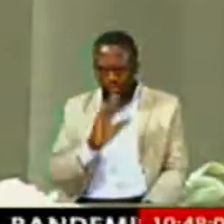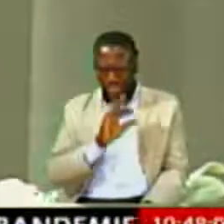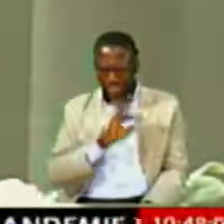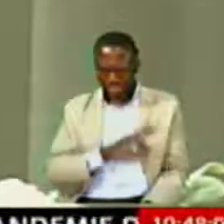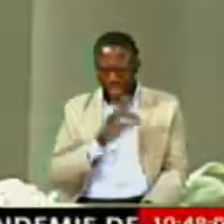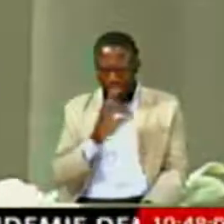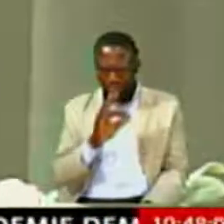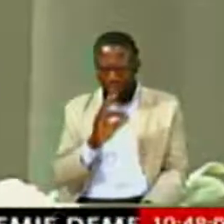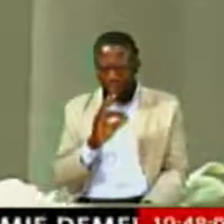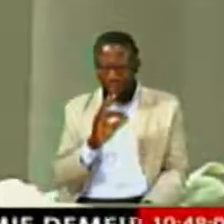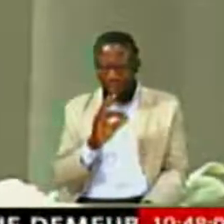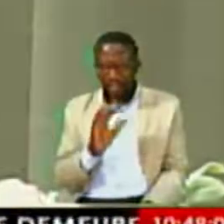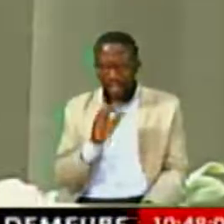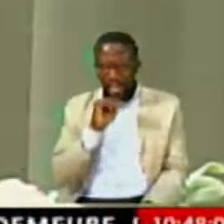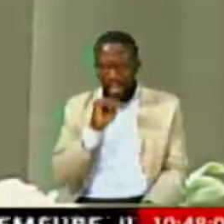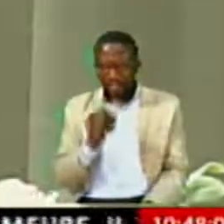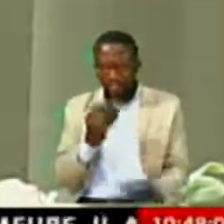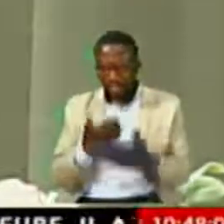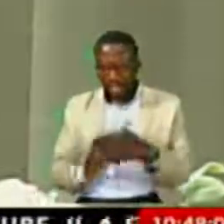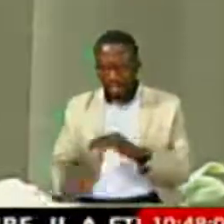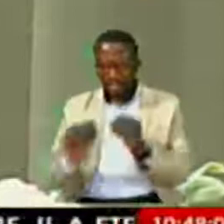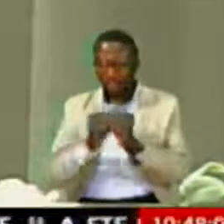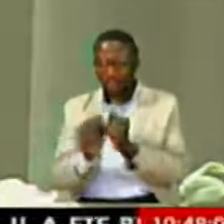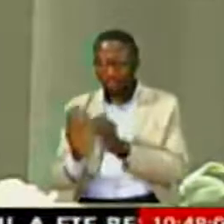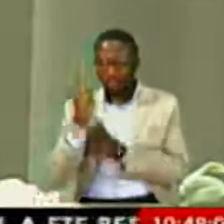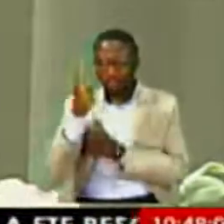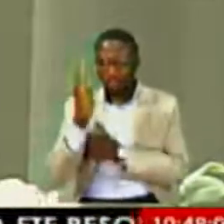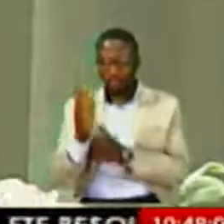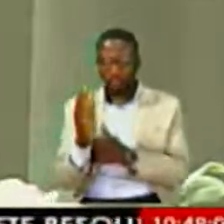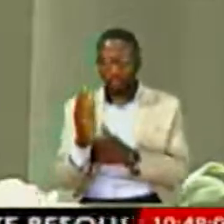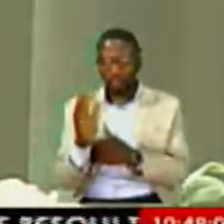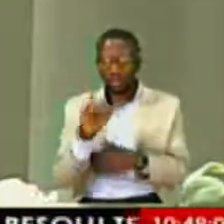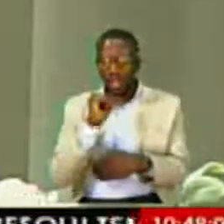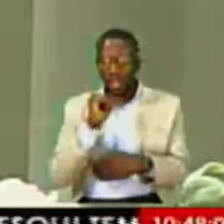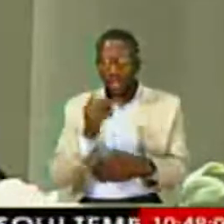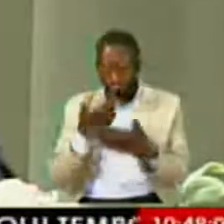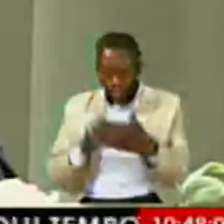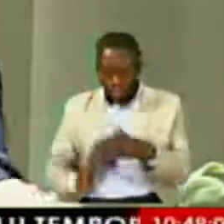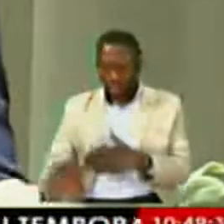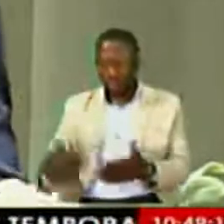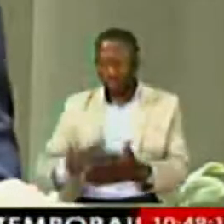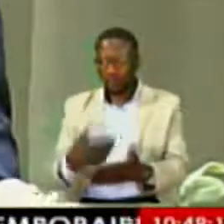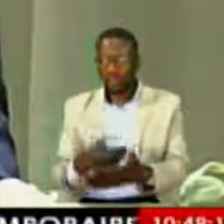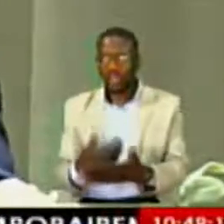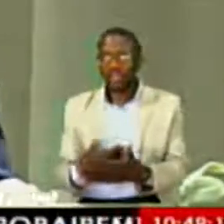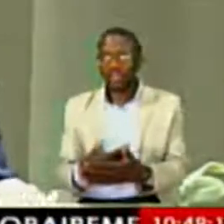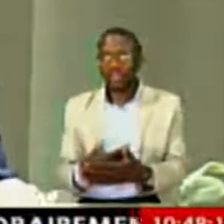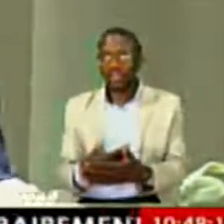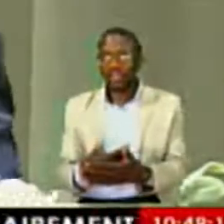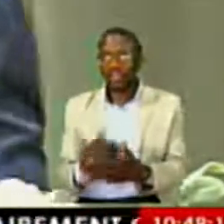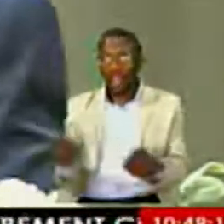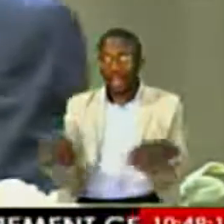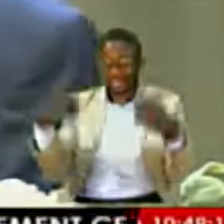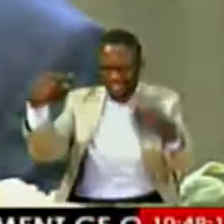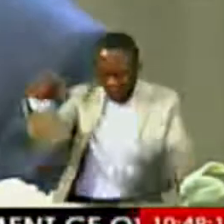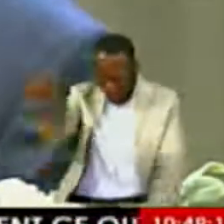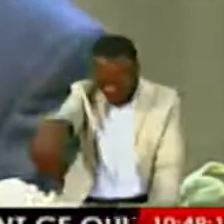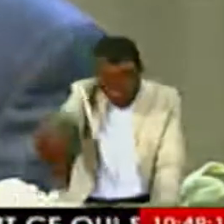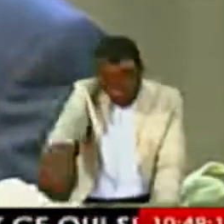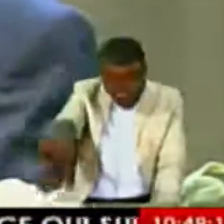n'a his pas soul, été né de Dieu. He has not been born of God. Il n'a pas été né de nouveau. He has not been il born again. He will go in